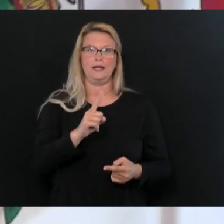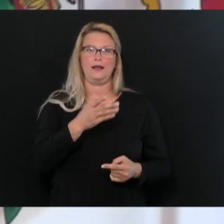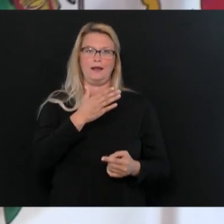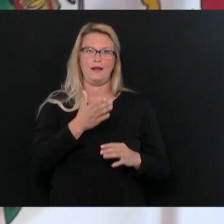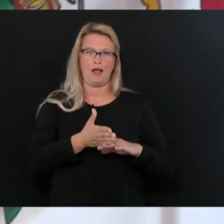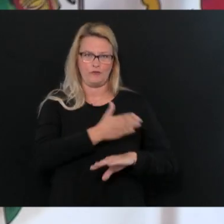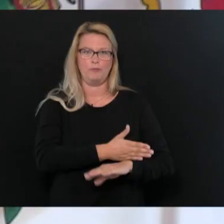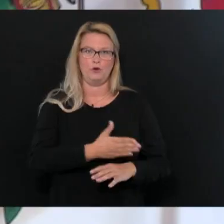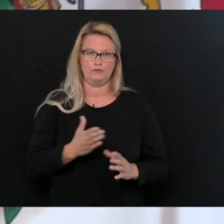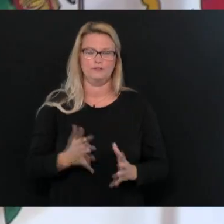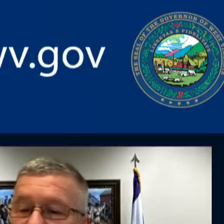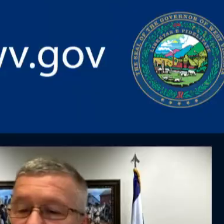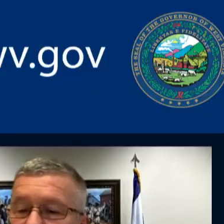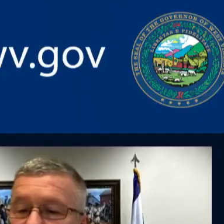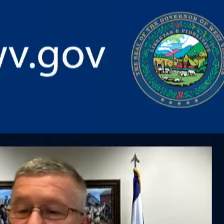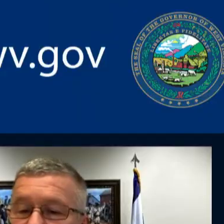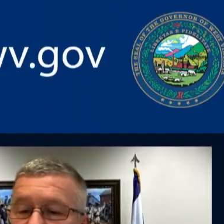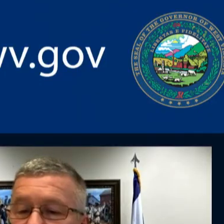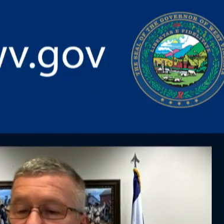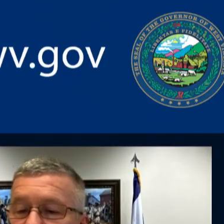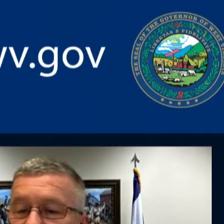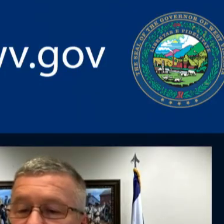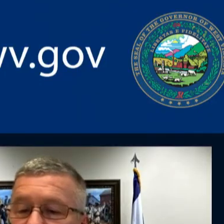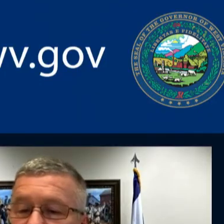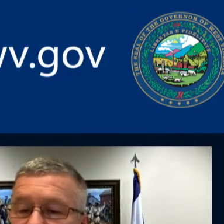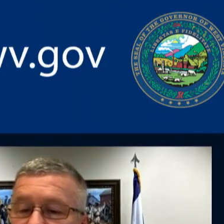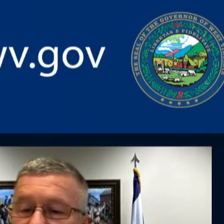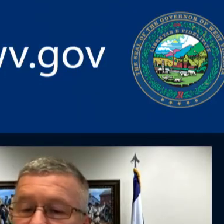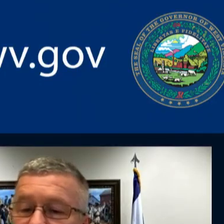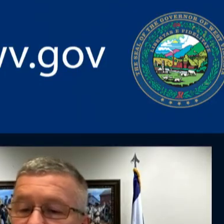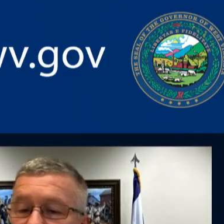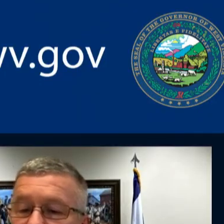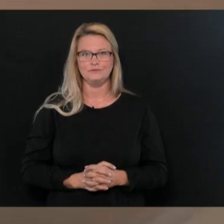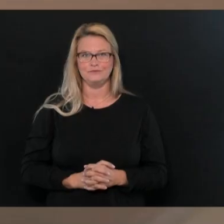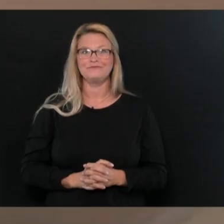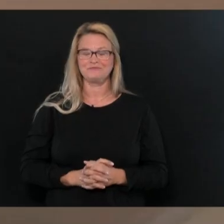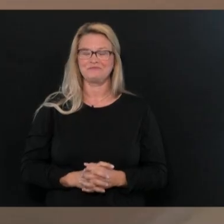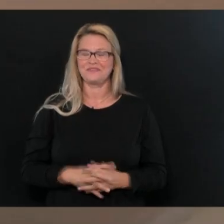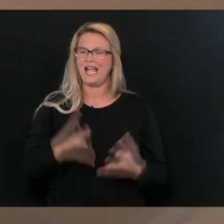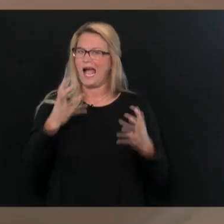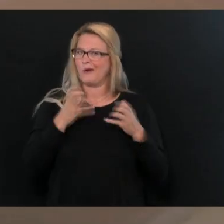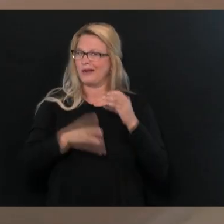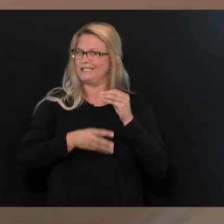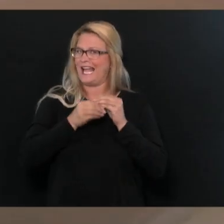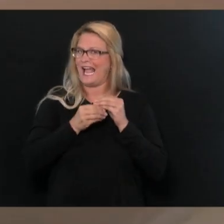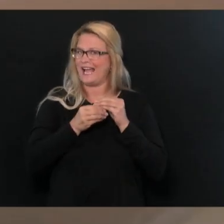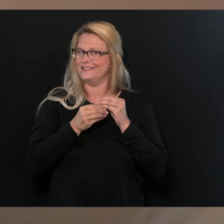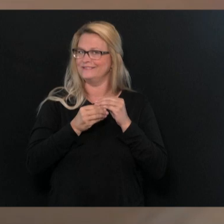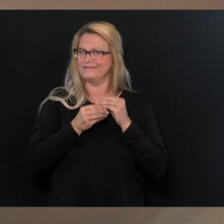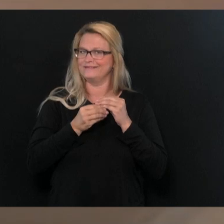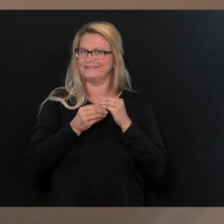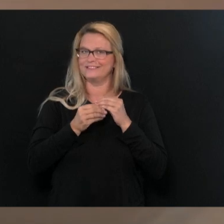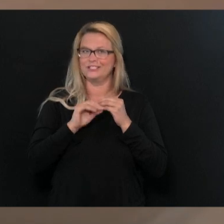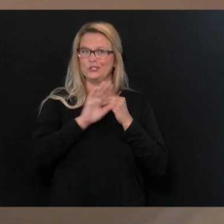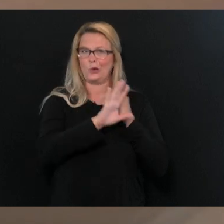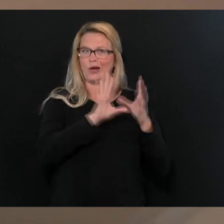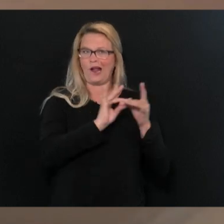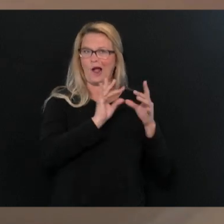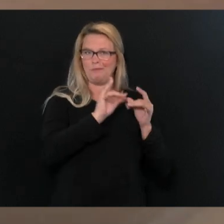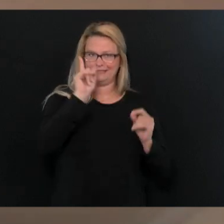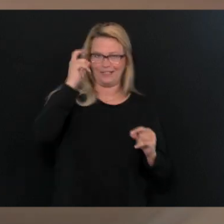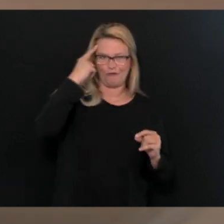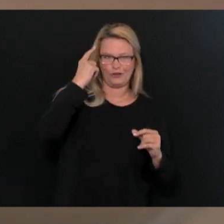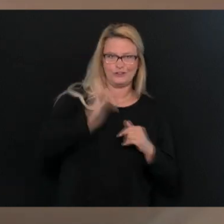anyway, Dr. Marsh, go ahead. So I was just going to reinforce a couple of things that you said, Governor. We